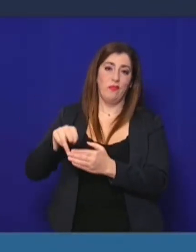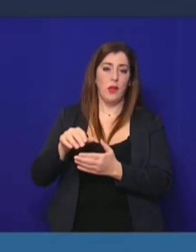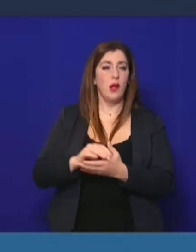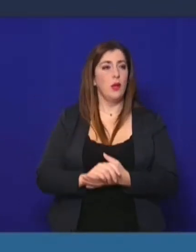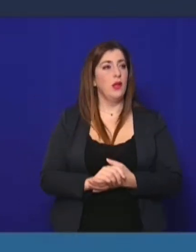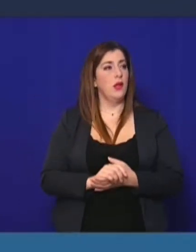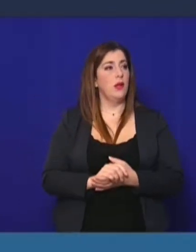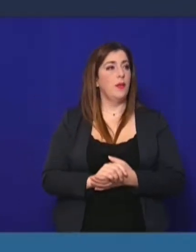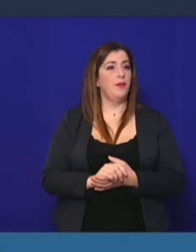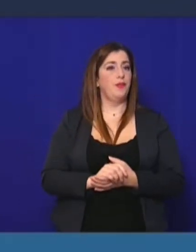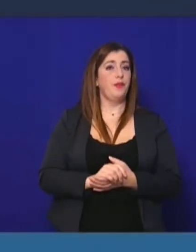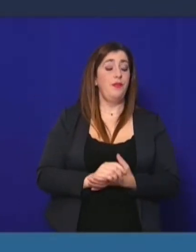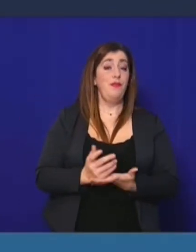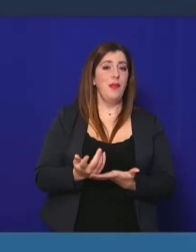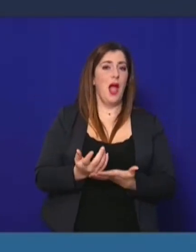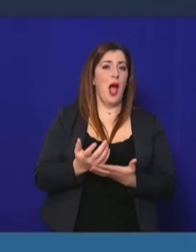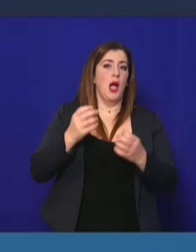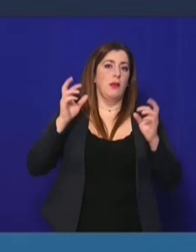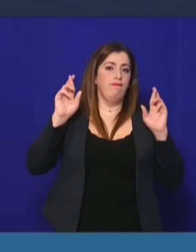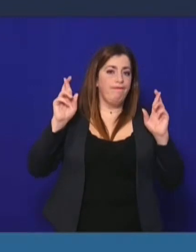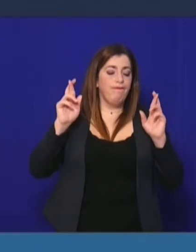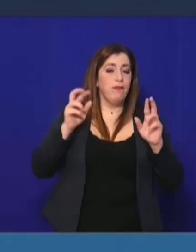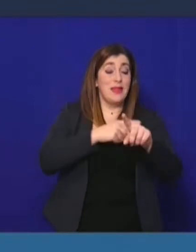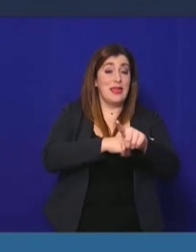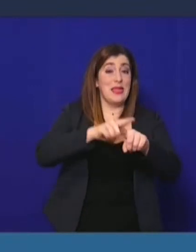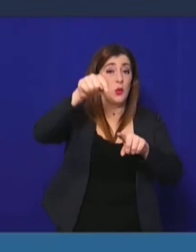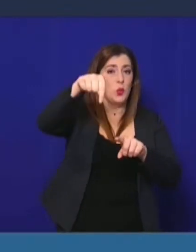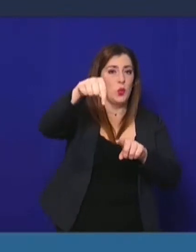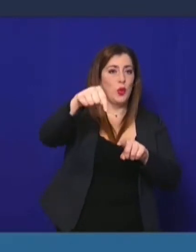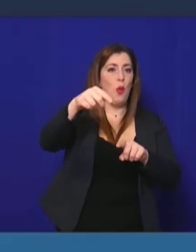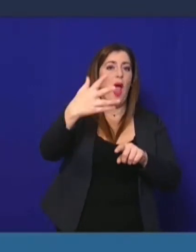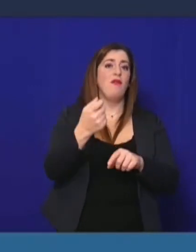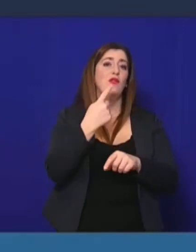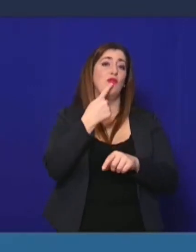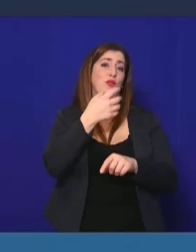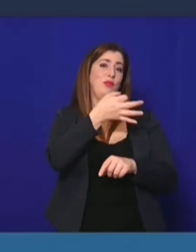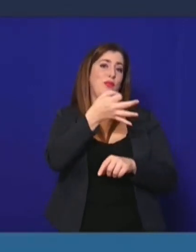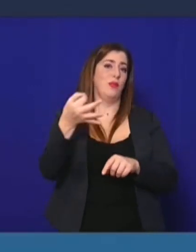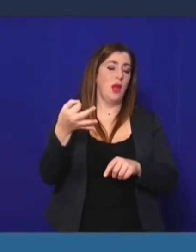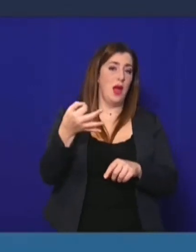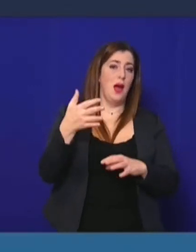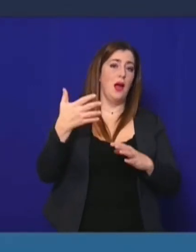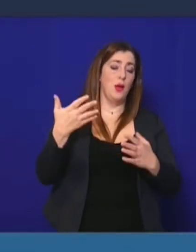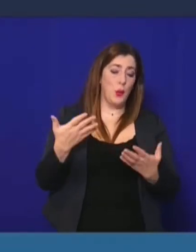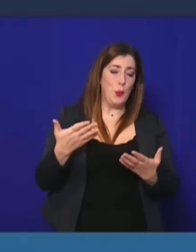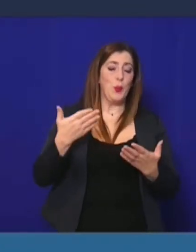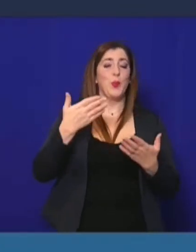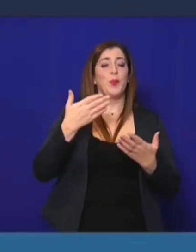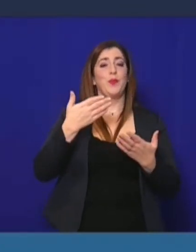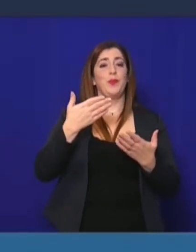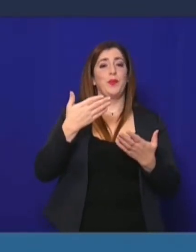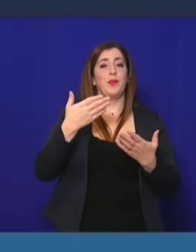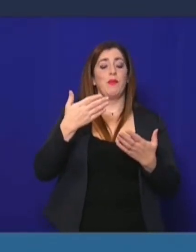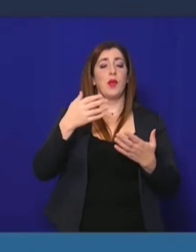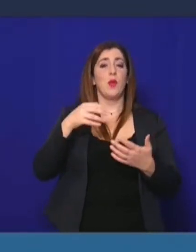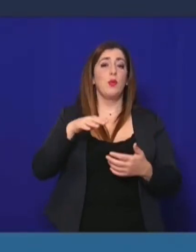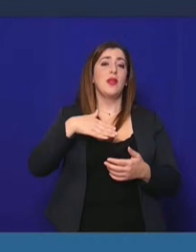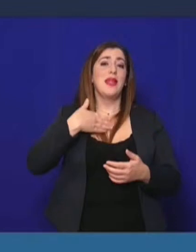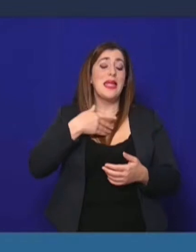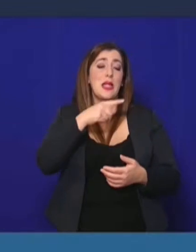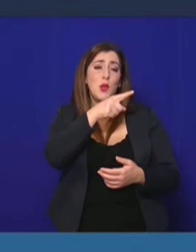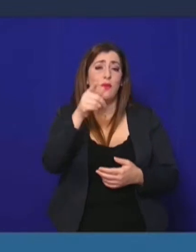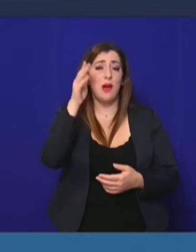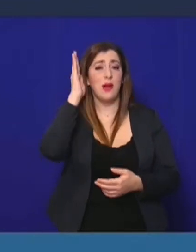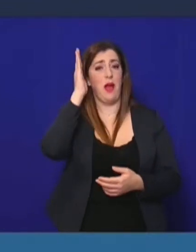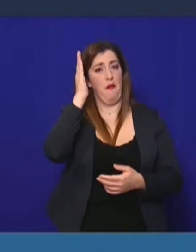coming with the new year, we appeal to the general public to be careful about meeting with each other, and